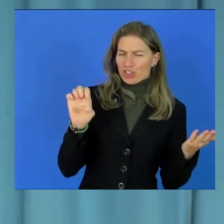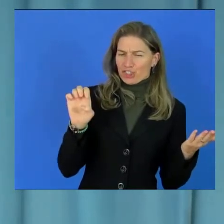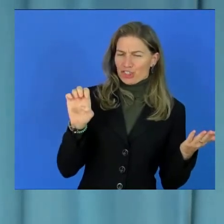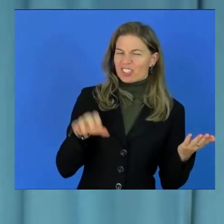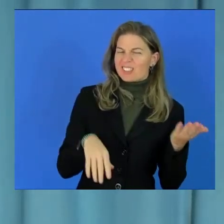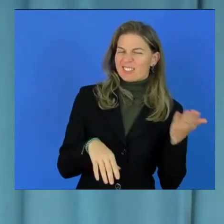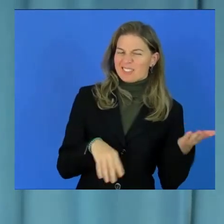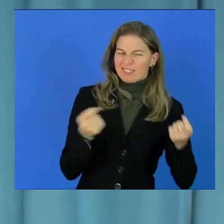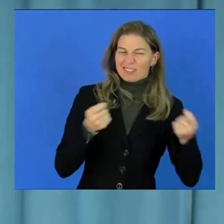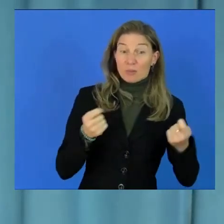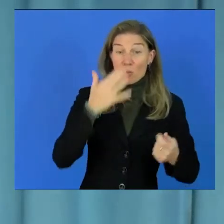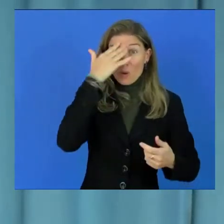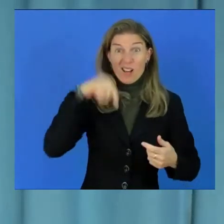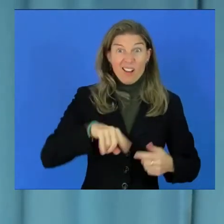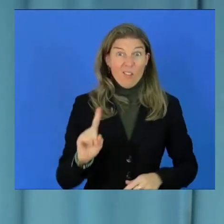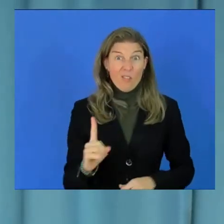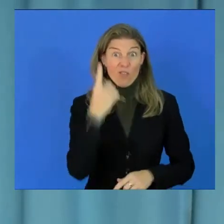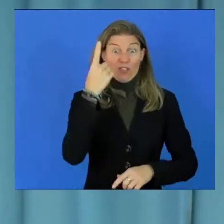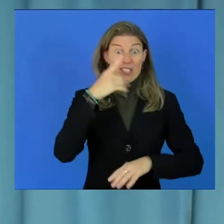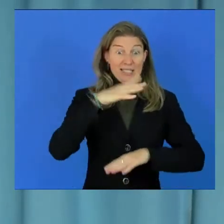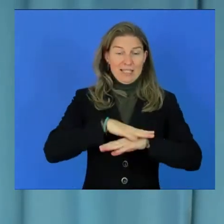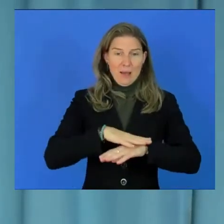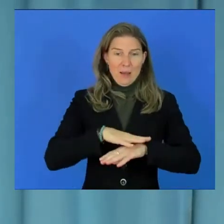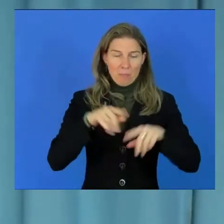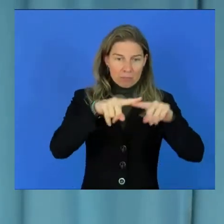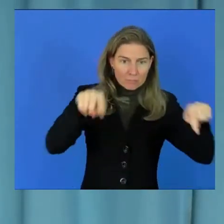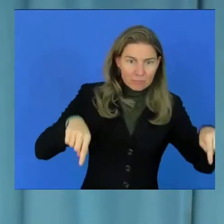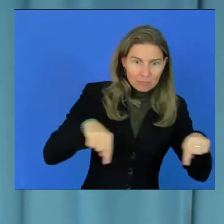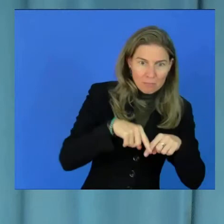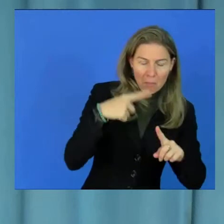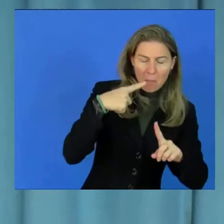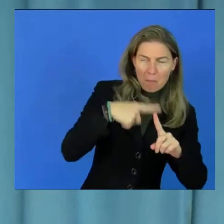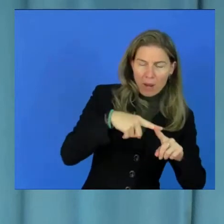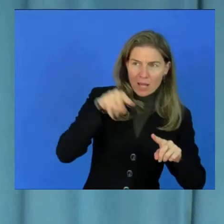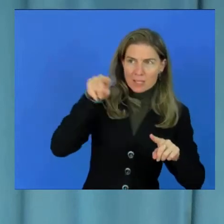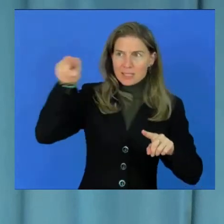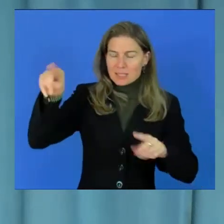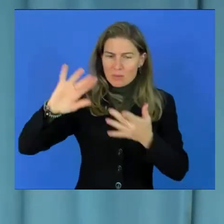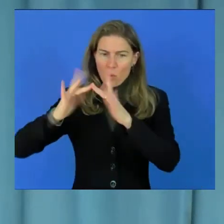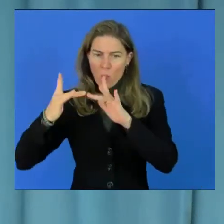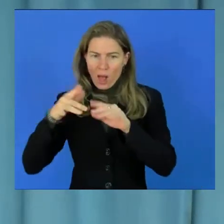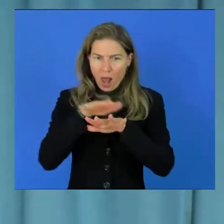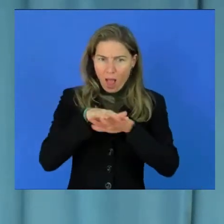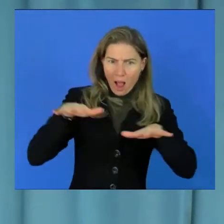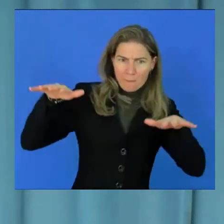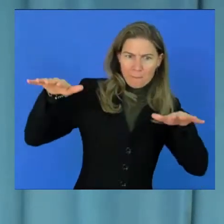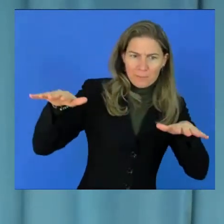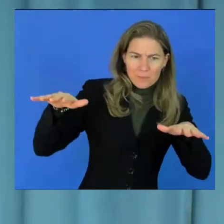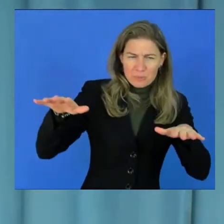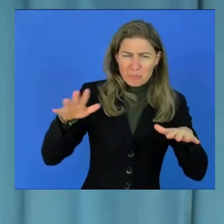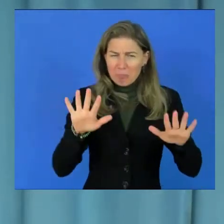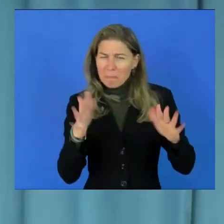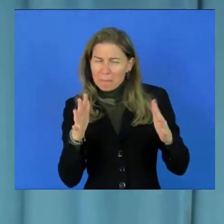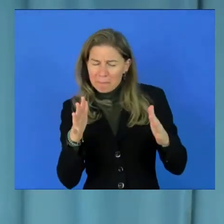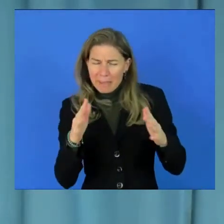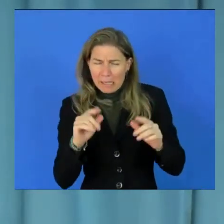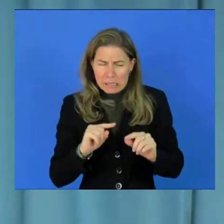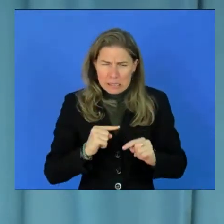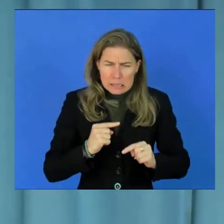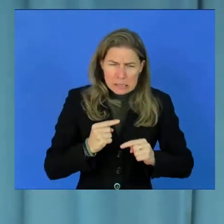hybrid conference, and we may have just one or two kind of technical hitches to start with, but with any luck